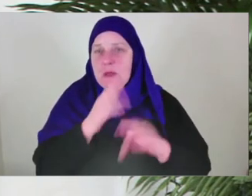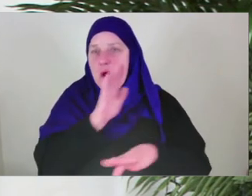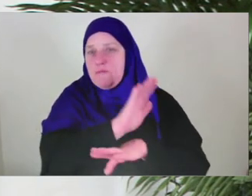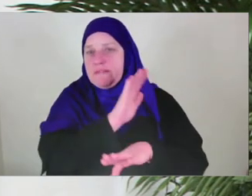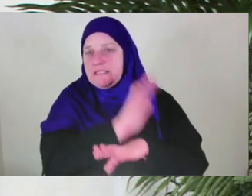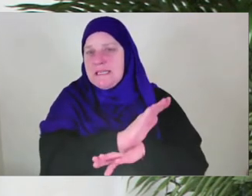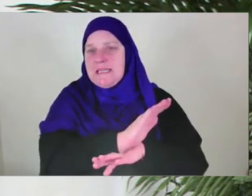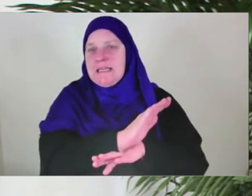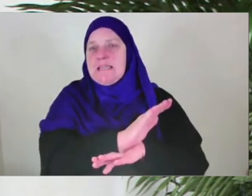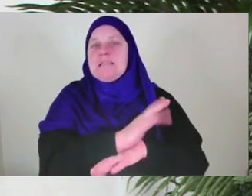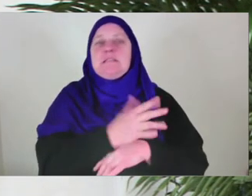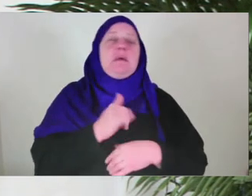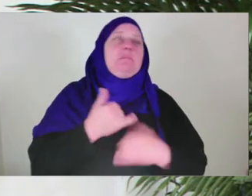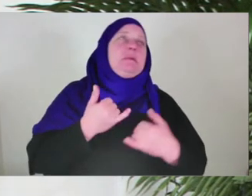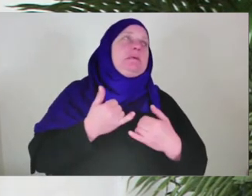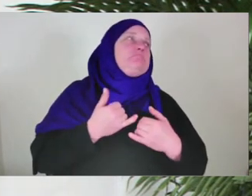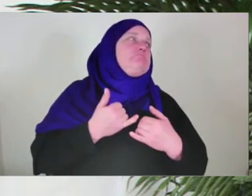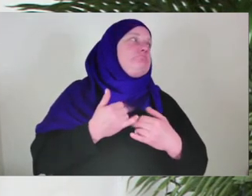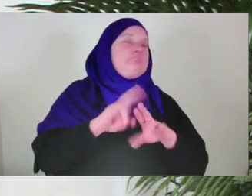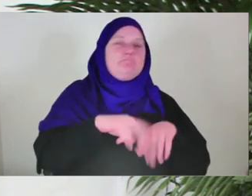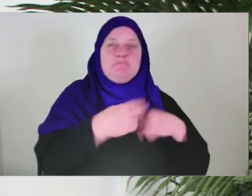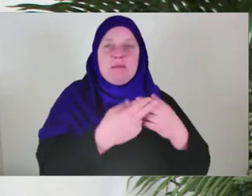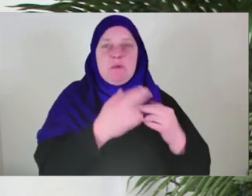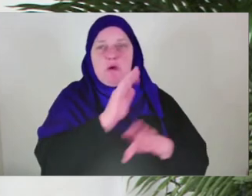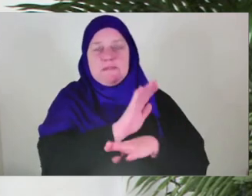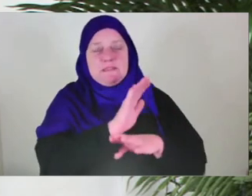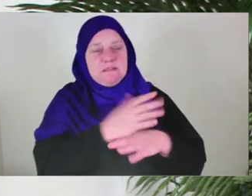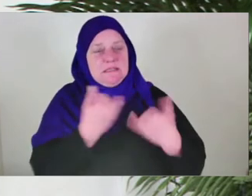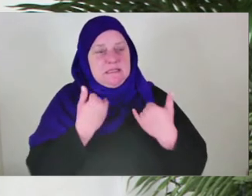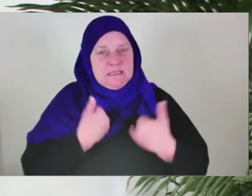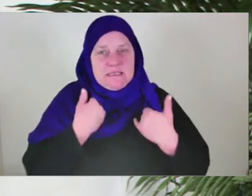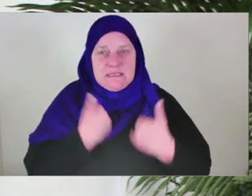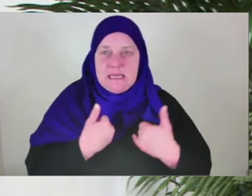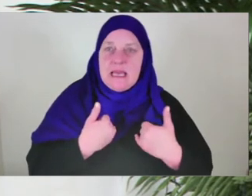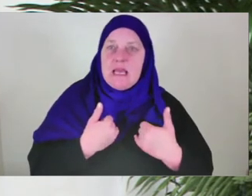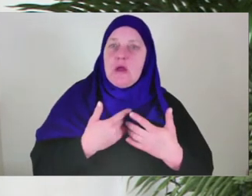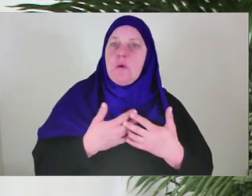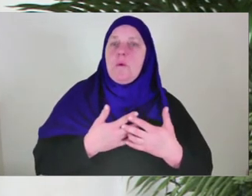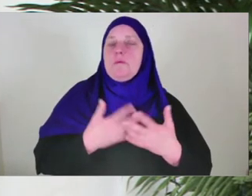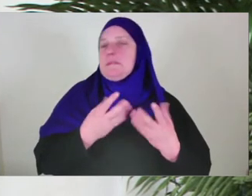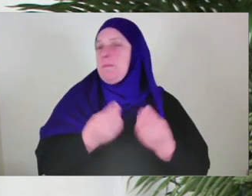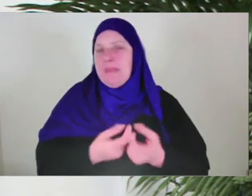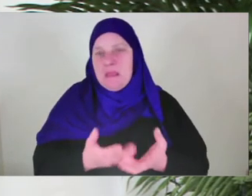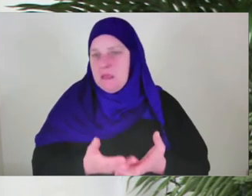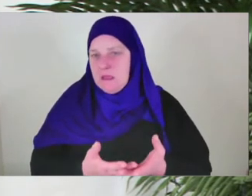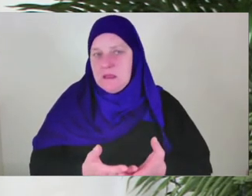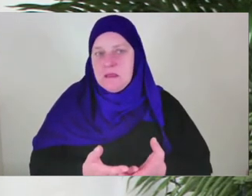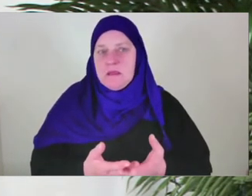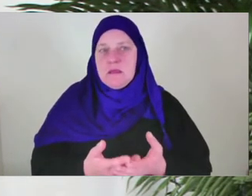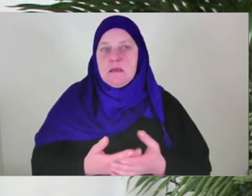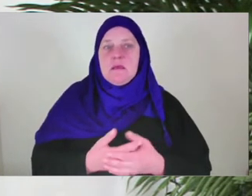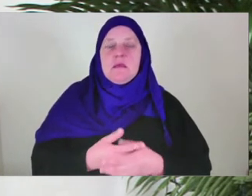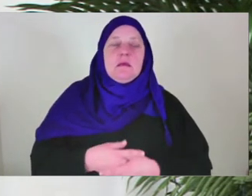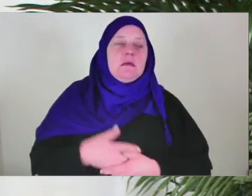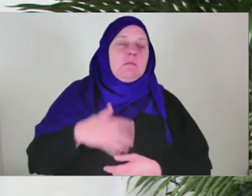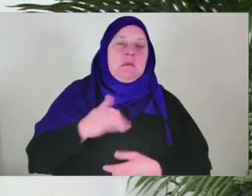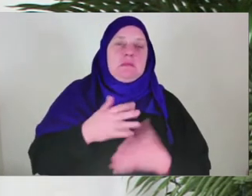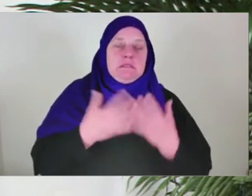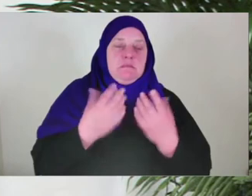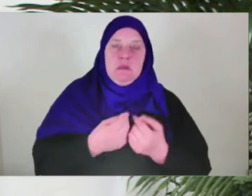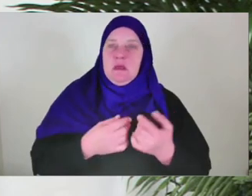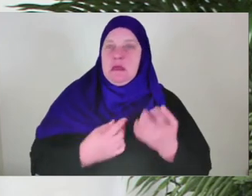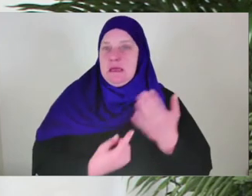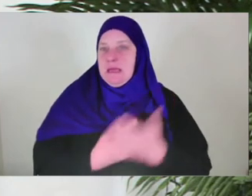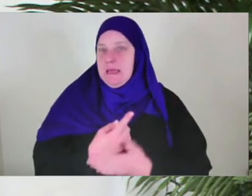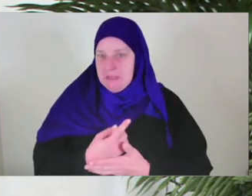sick relative or sick parents that we may need to go and see or attend to or provide some financial help so that they can